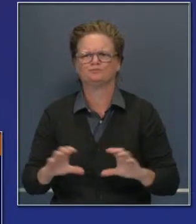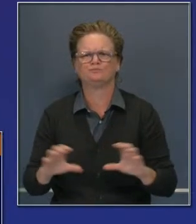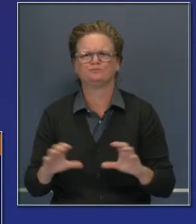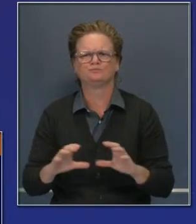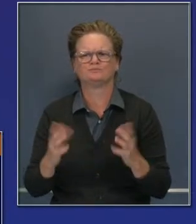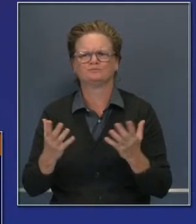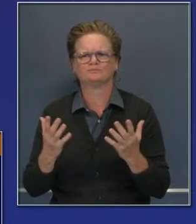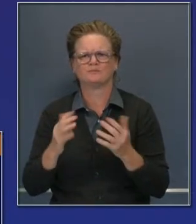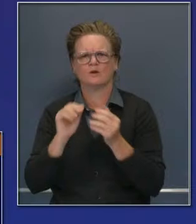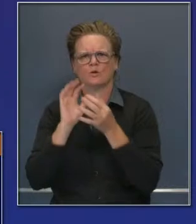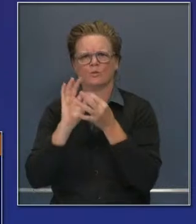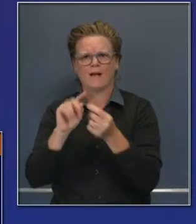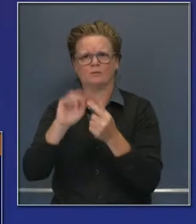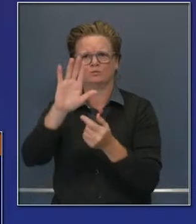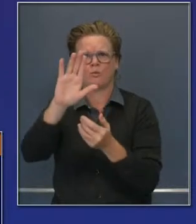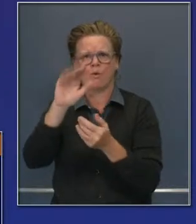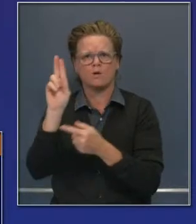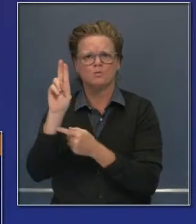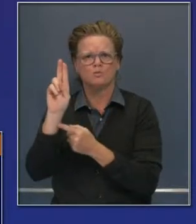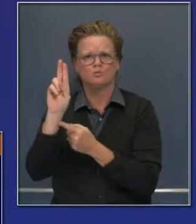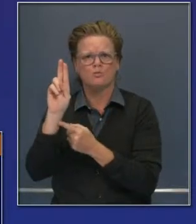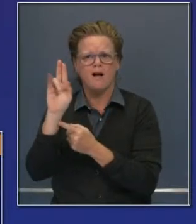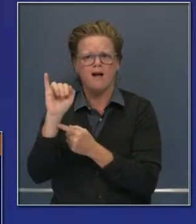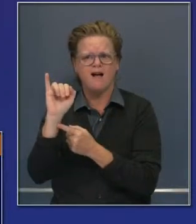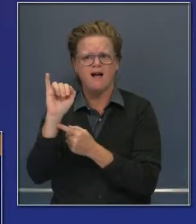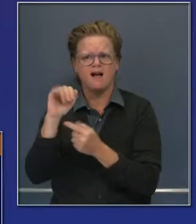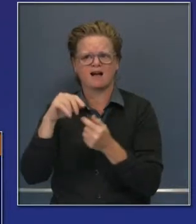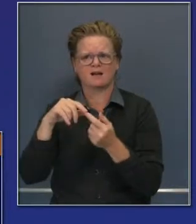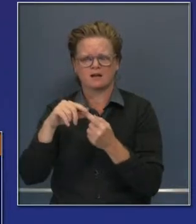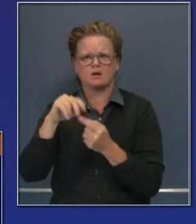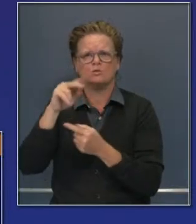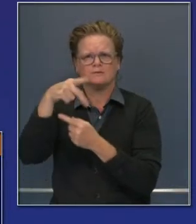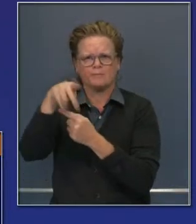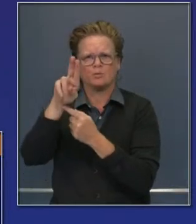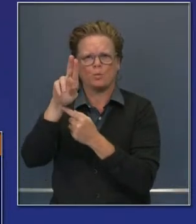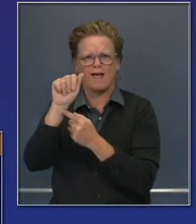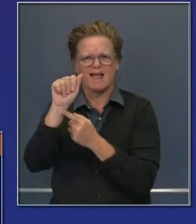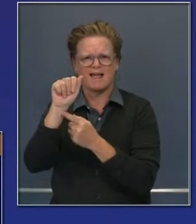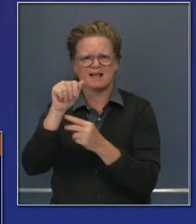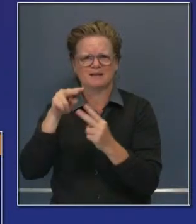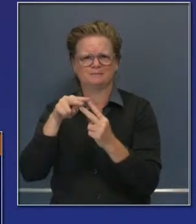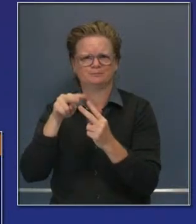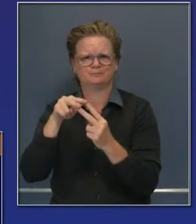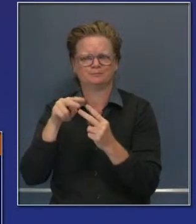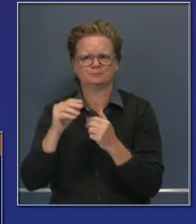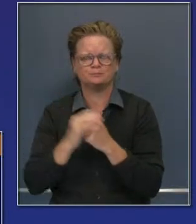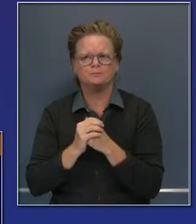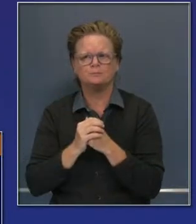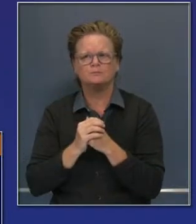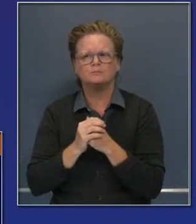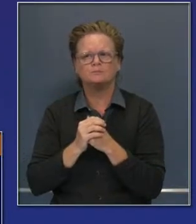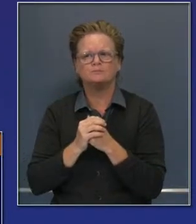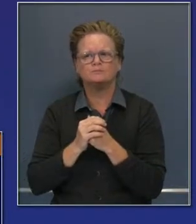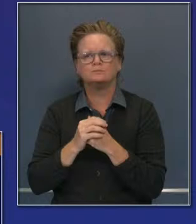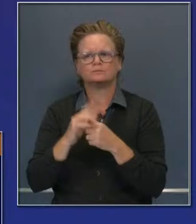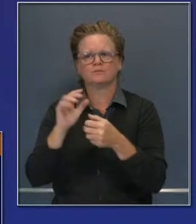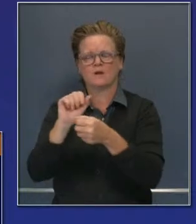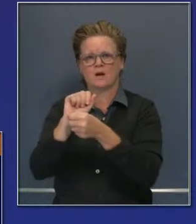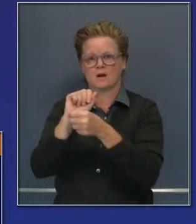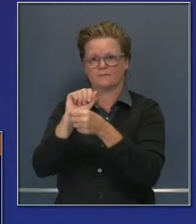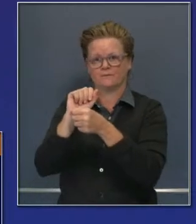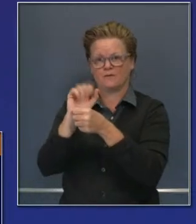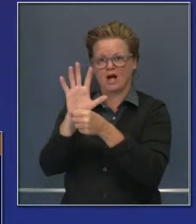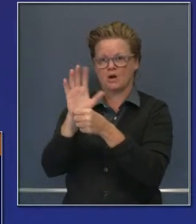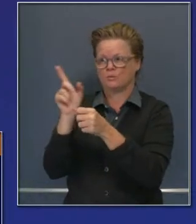PUA support for those that are trying to navigate our unemployment and pandemic unemployment